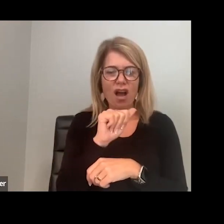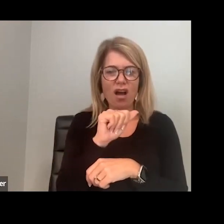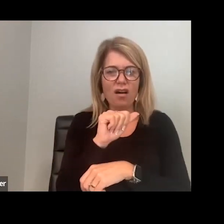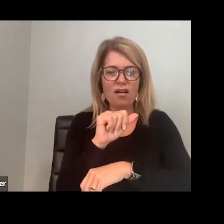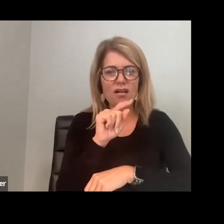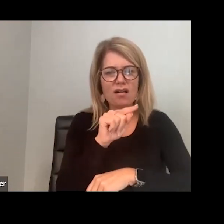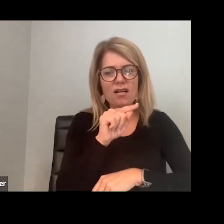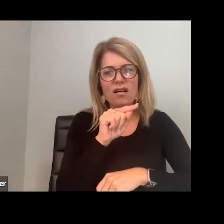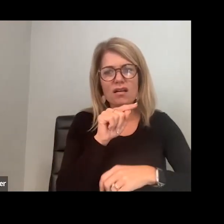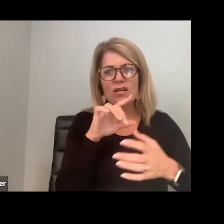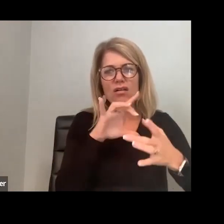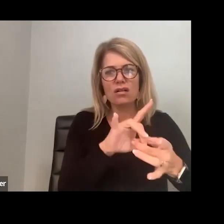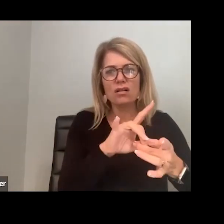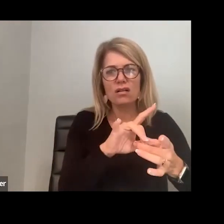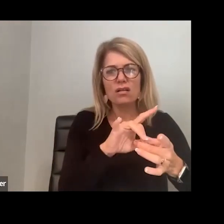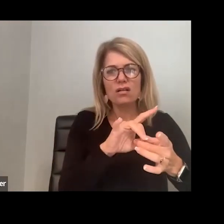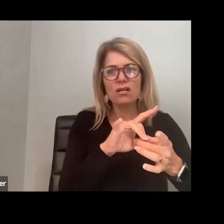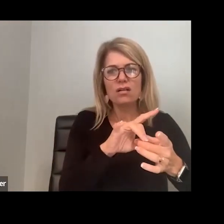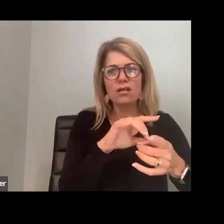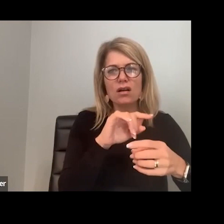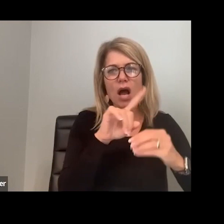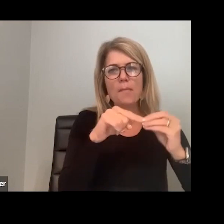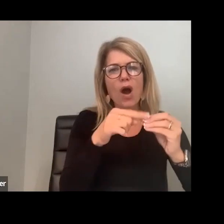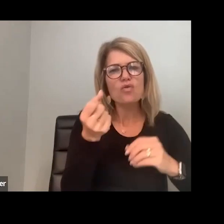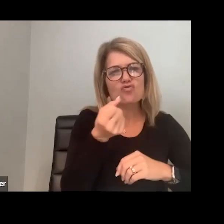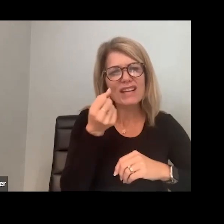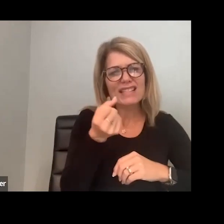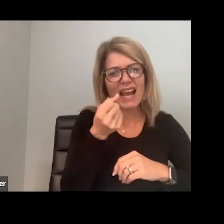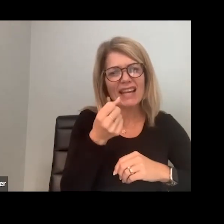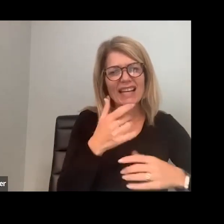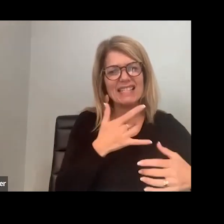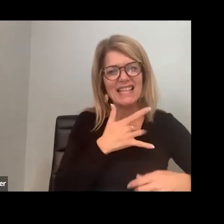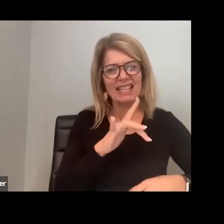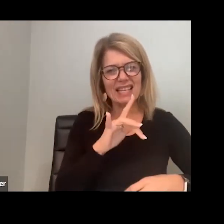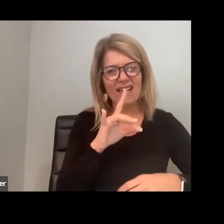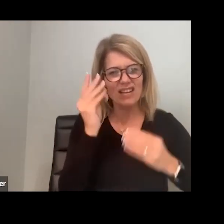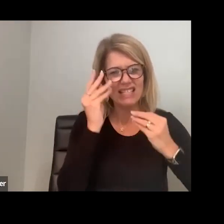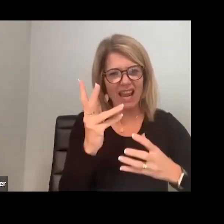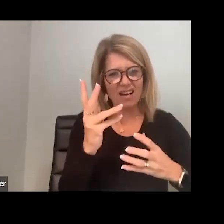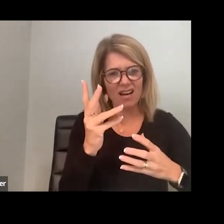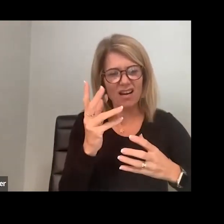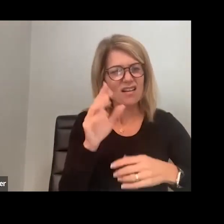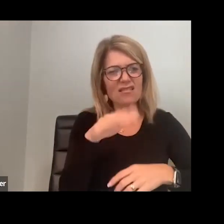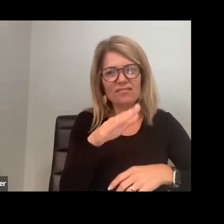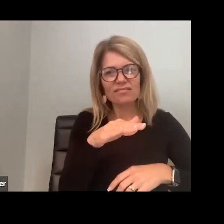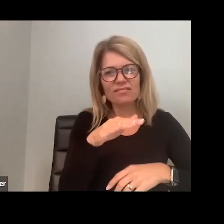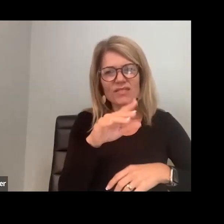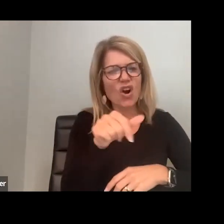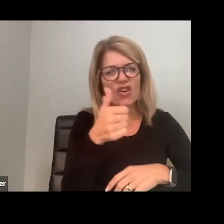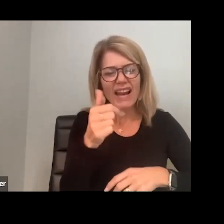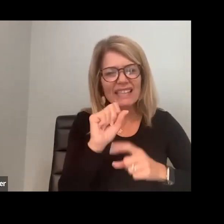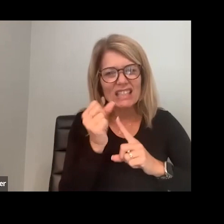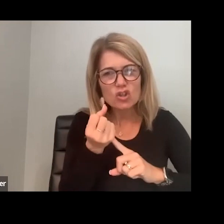In terms of retaining sensitive data, that's a question. Are there any situations